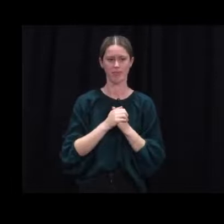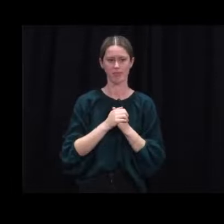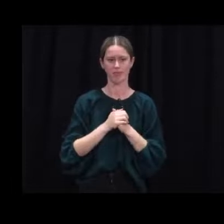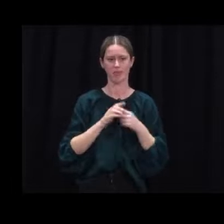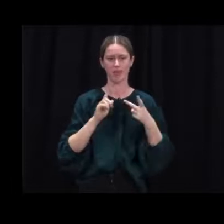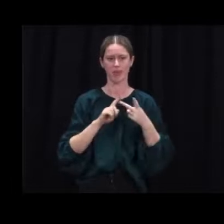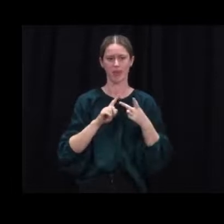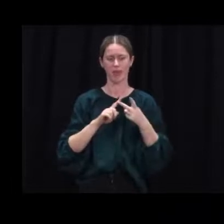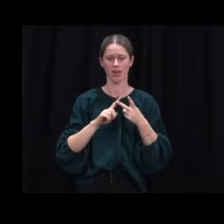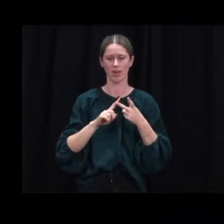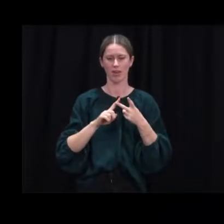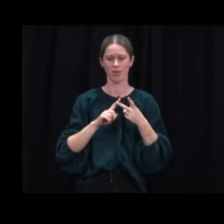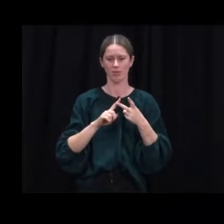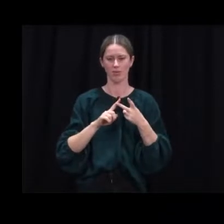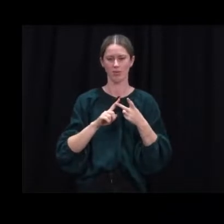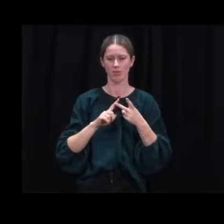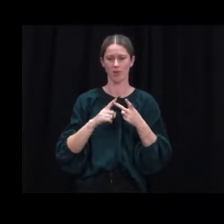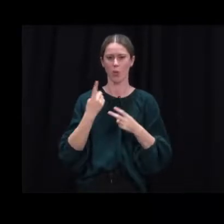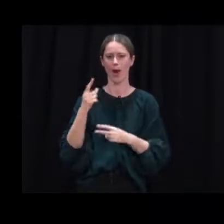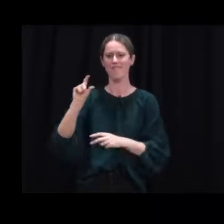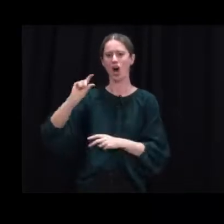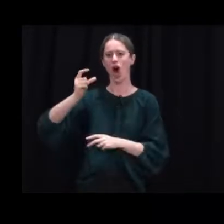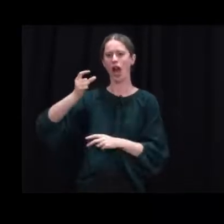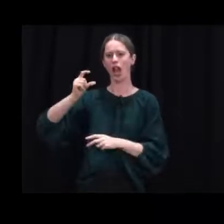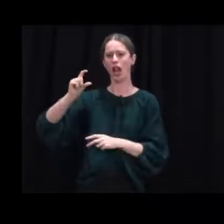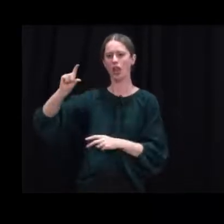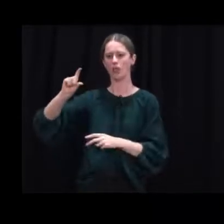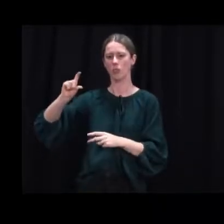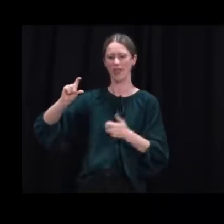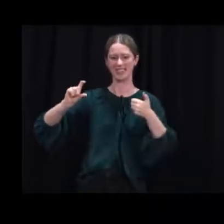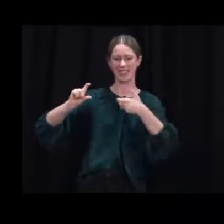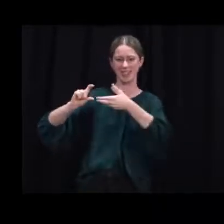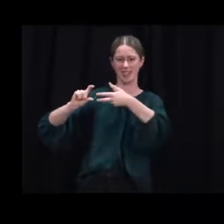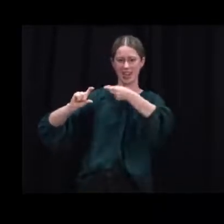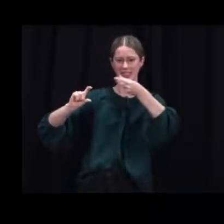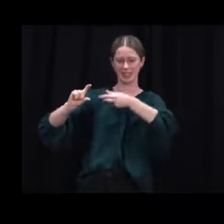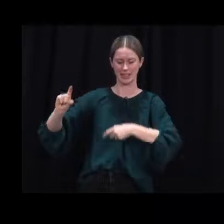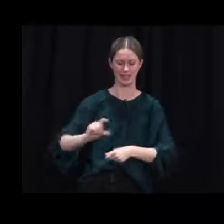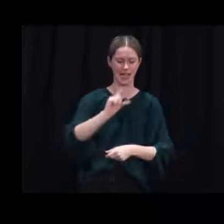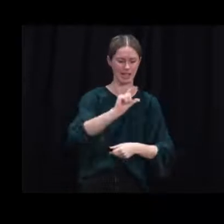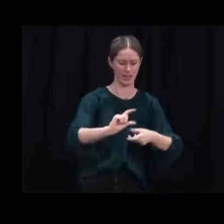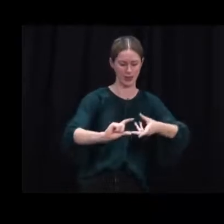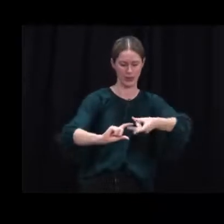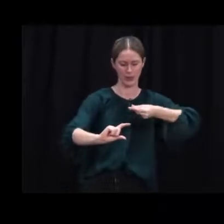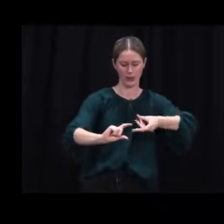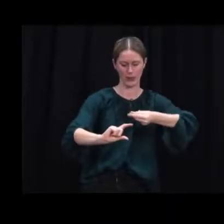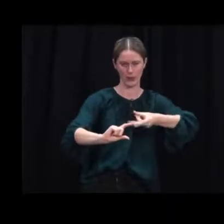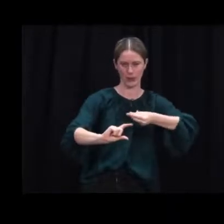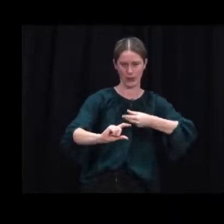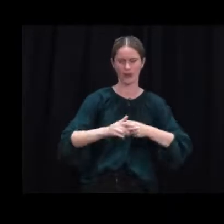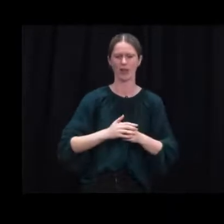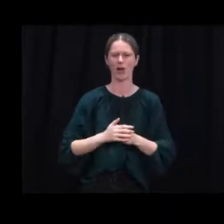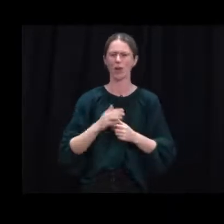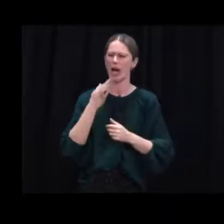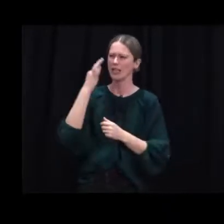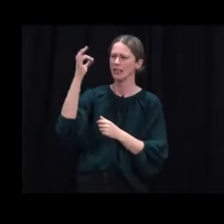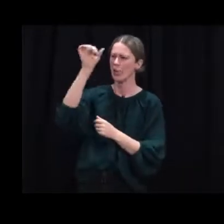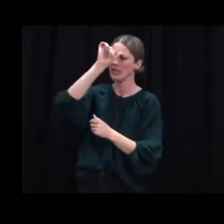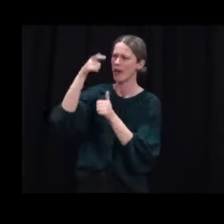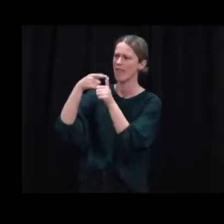That's happening everywhere in our large sites. Another thing that's being done is only one vial at a time is taken into the place